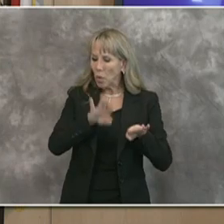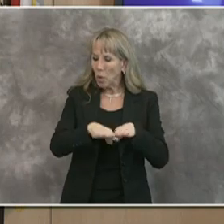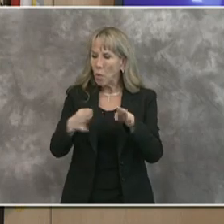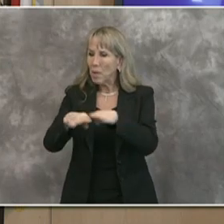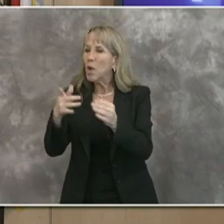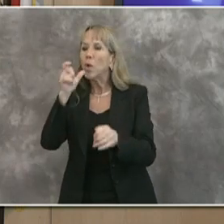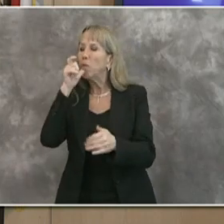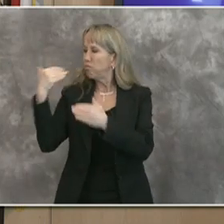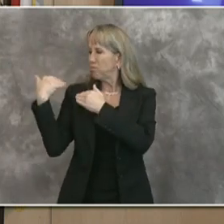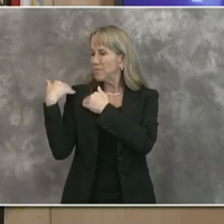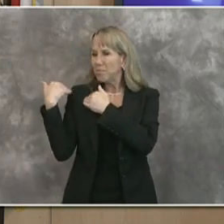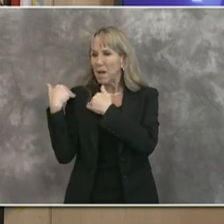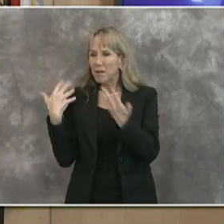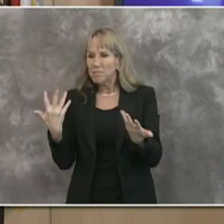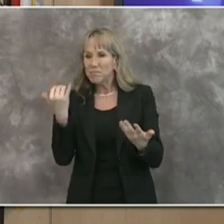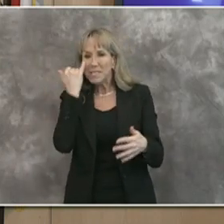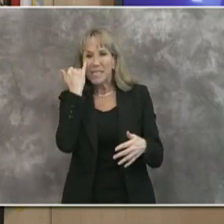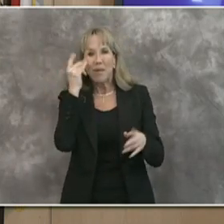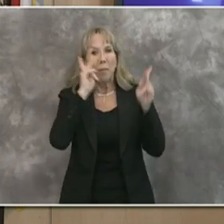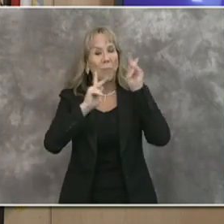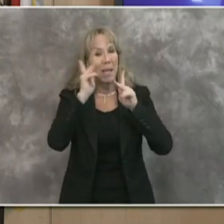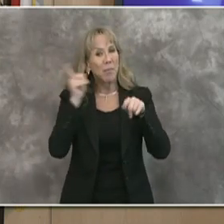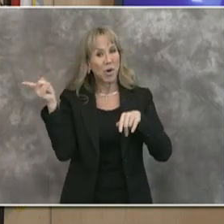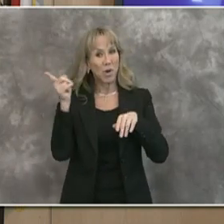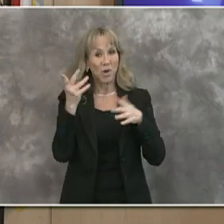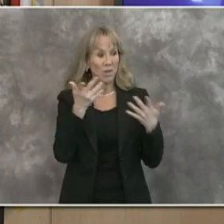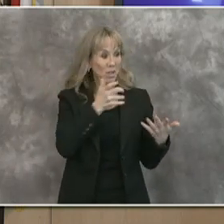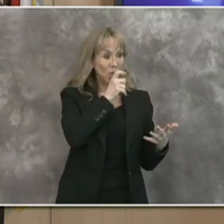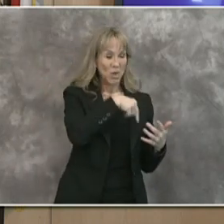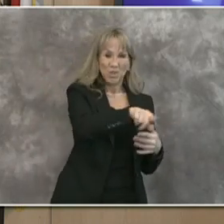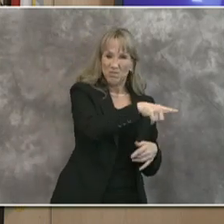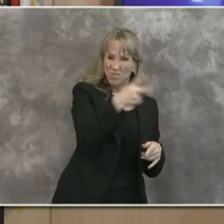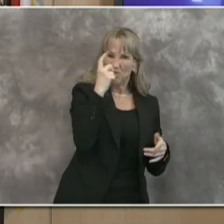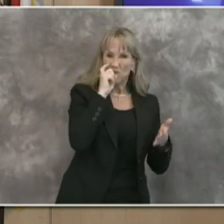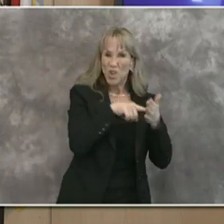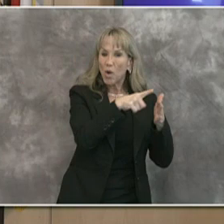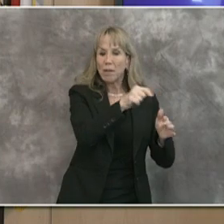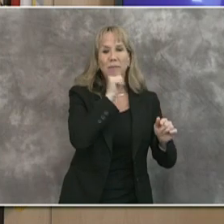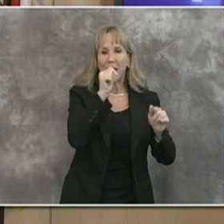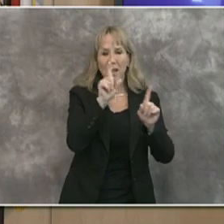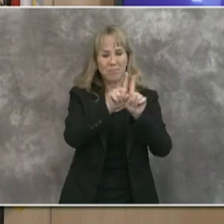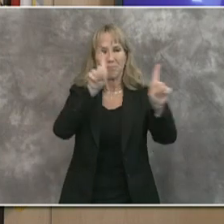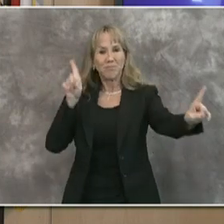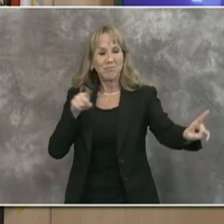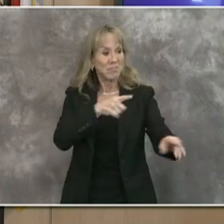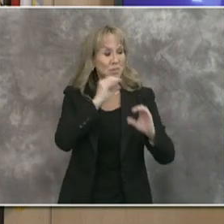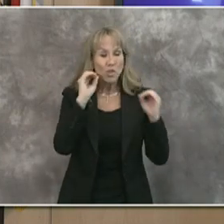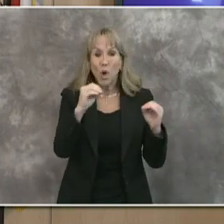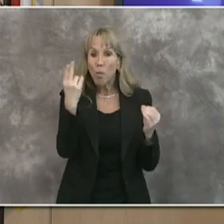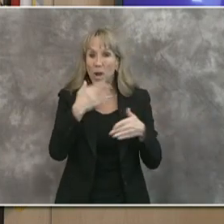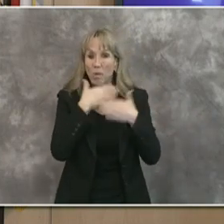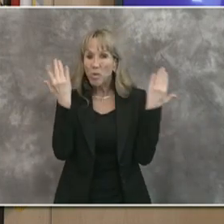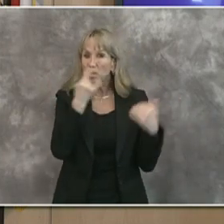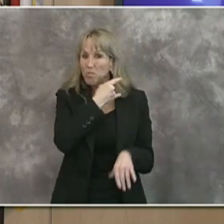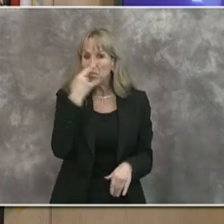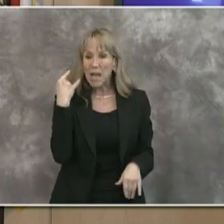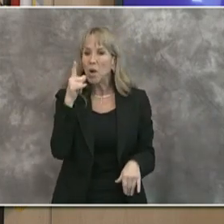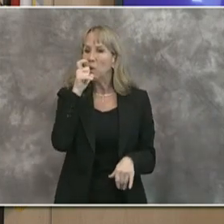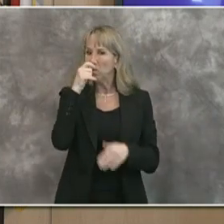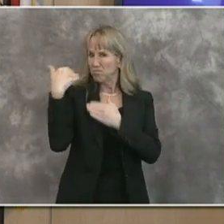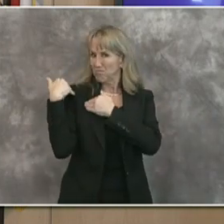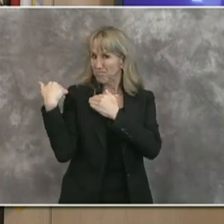going to be responsible if you have people on the street who aren't socially distanced or aren't wearing masks? Is the business going to be liable for